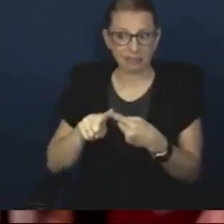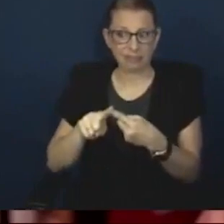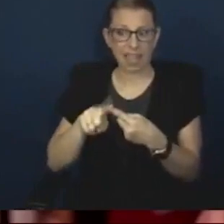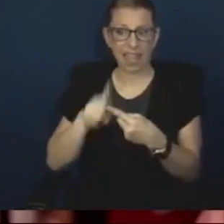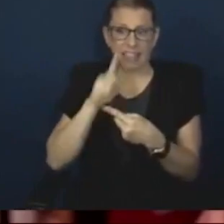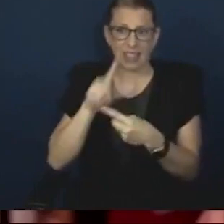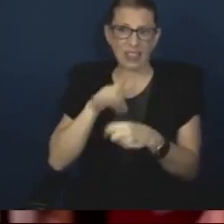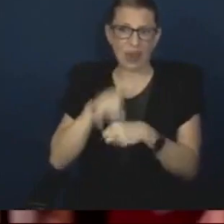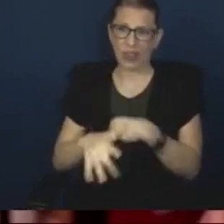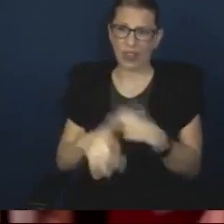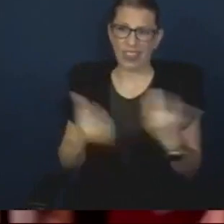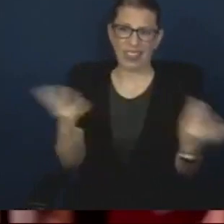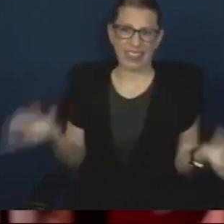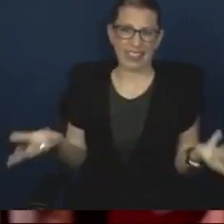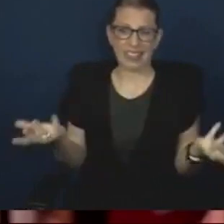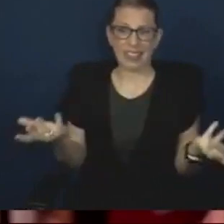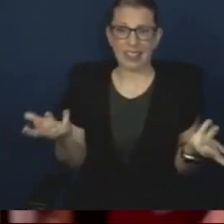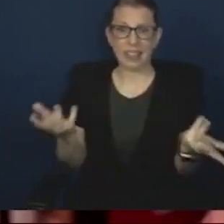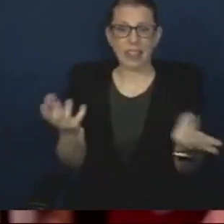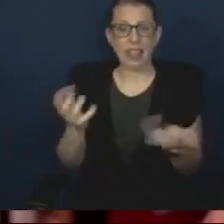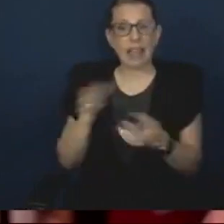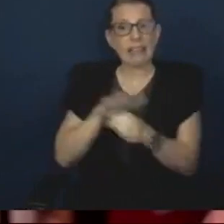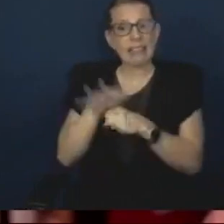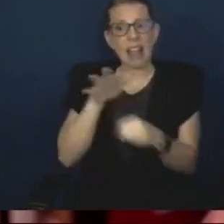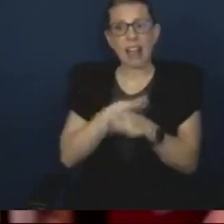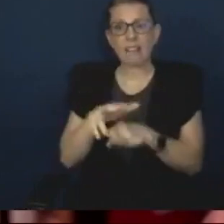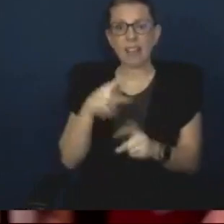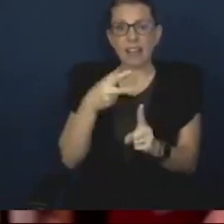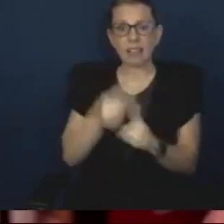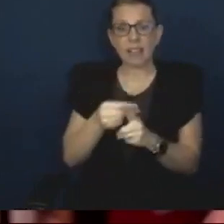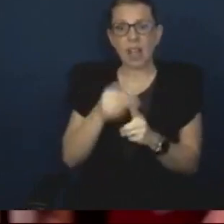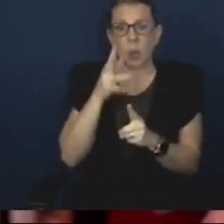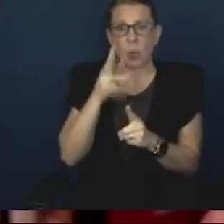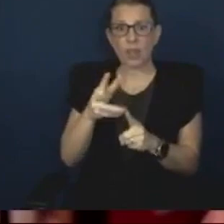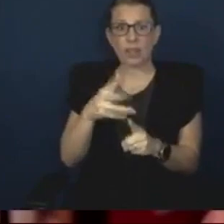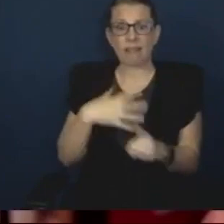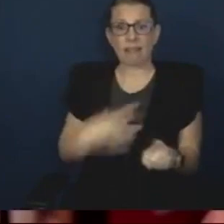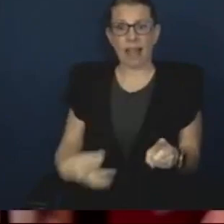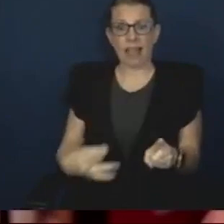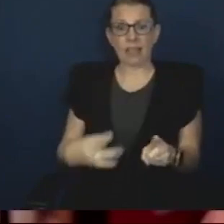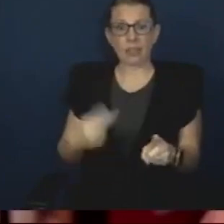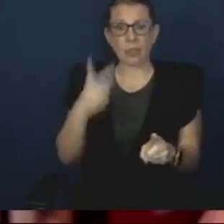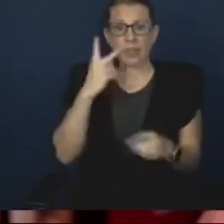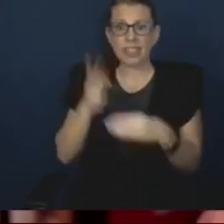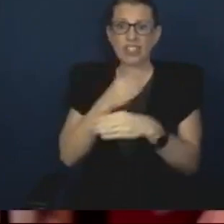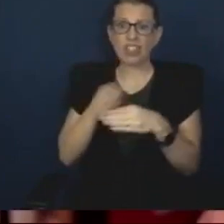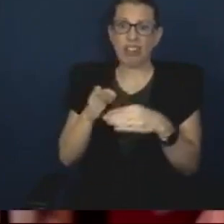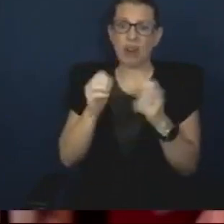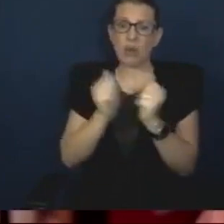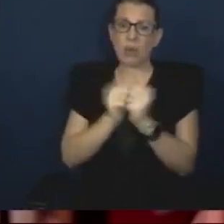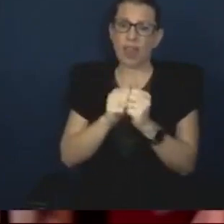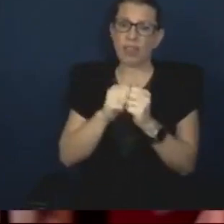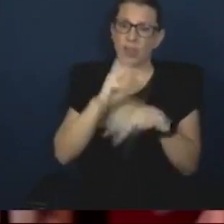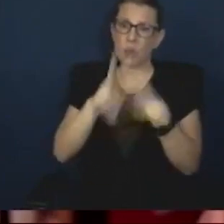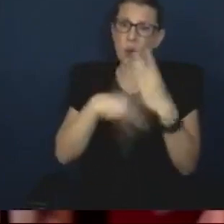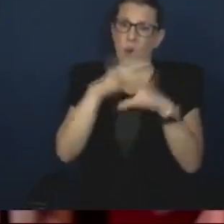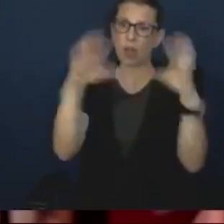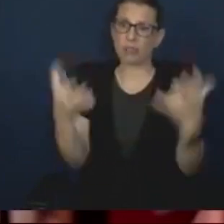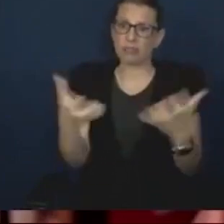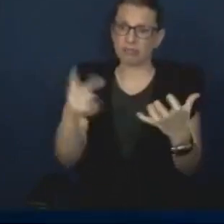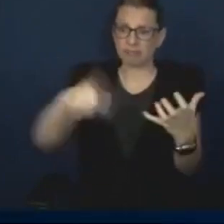you know, we have a surplus of vaccines here in the U.S. I would really like to see us share it with a big part of the world that has no